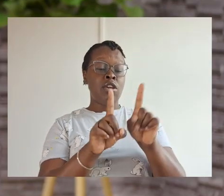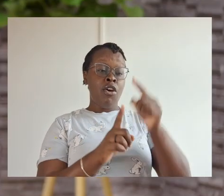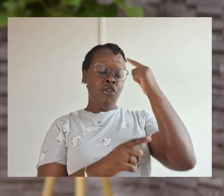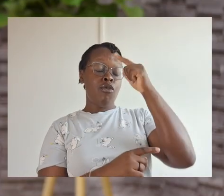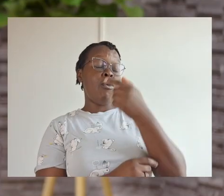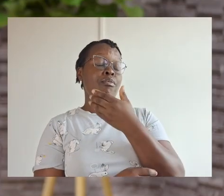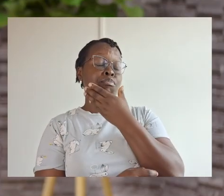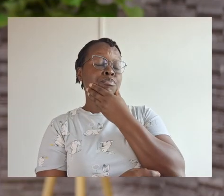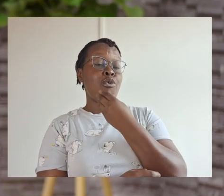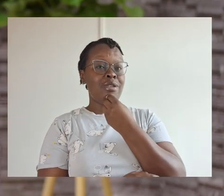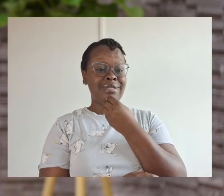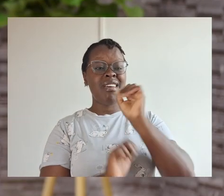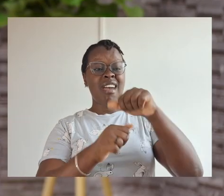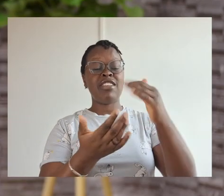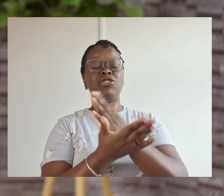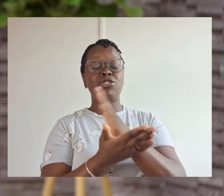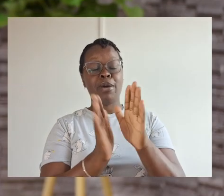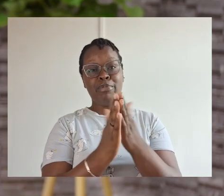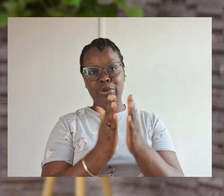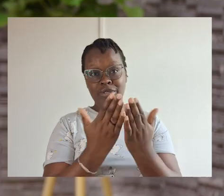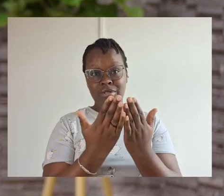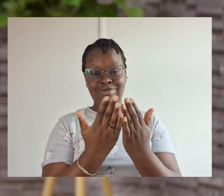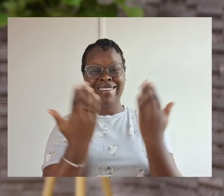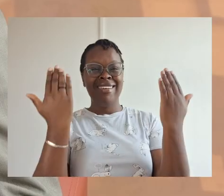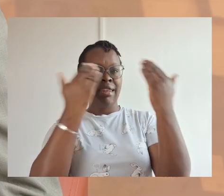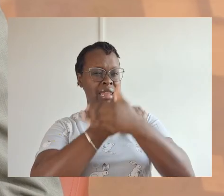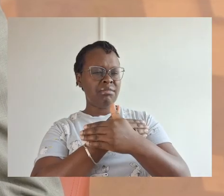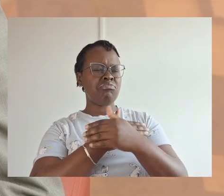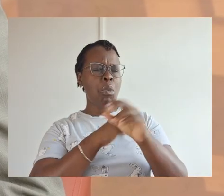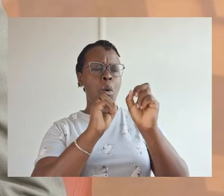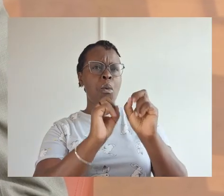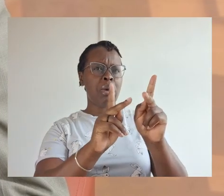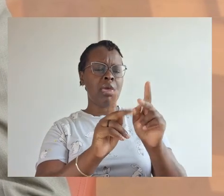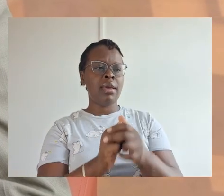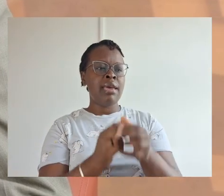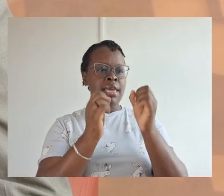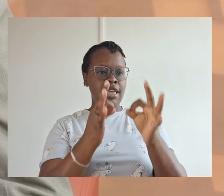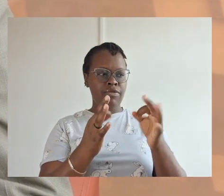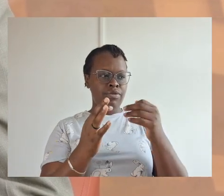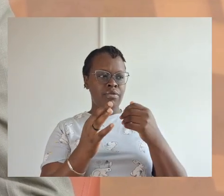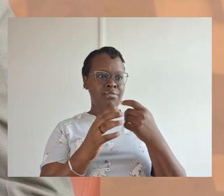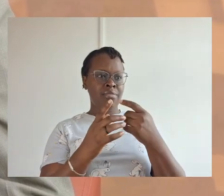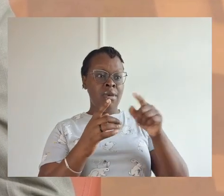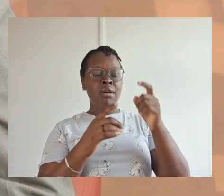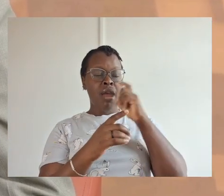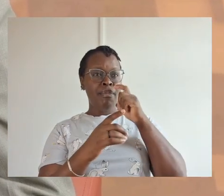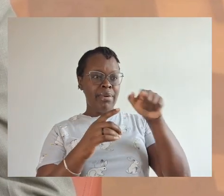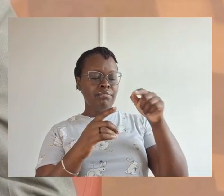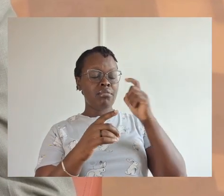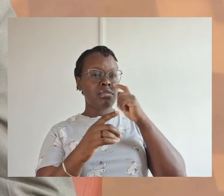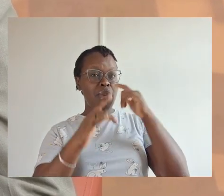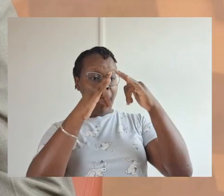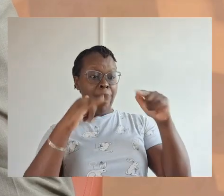know, for boys, you can share a book during the night, it is safe. A camp like Dadaab,